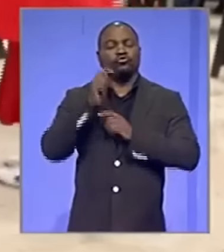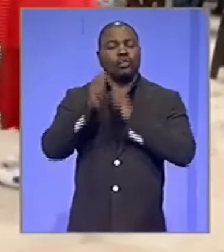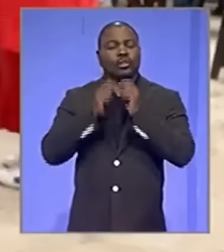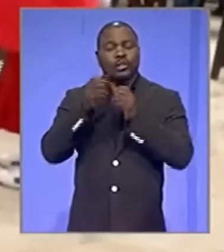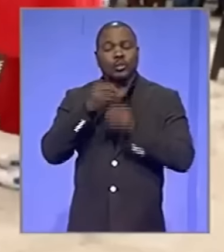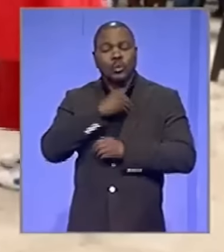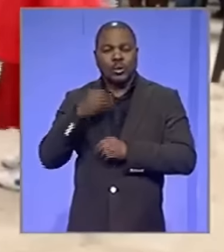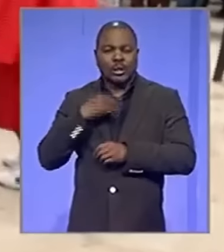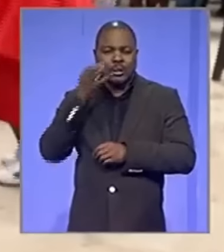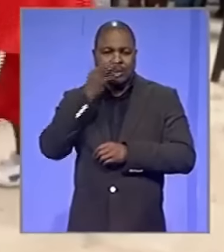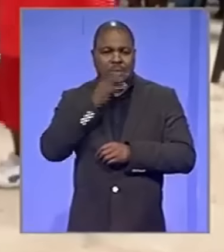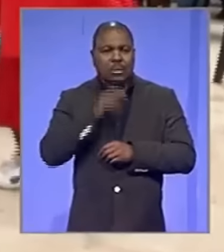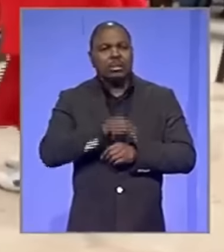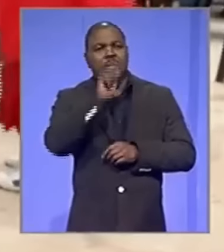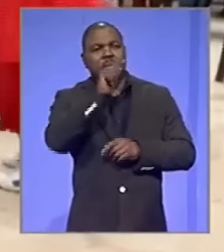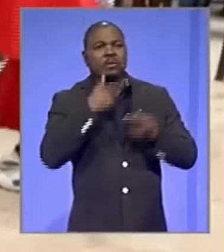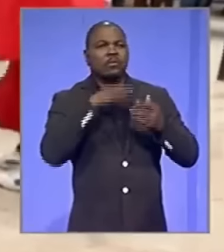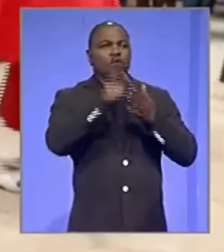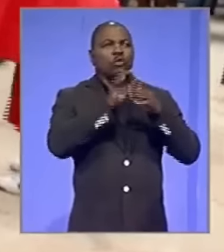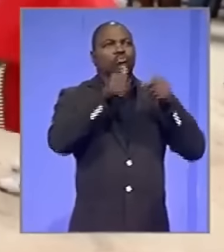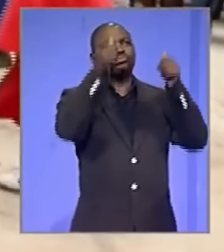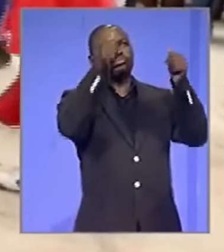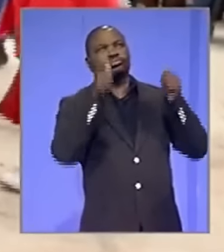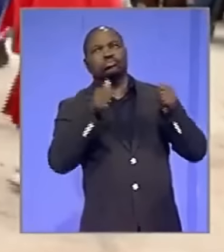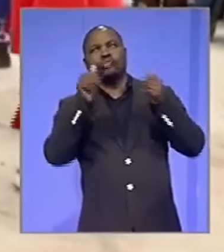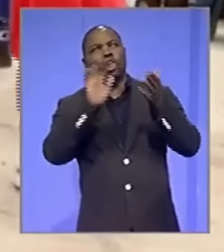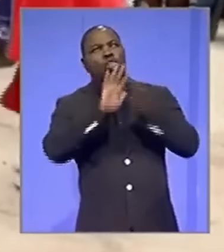swela boganka bja go senya diplankate tsa dikgetho.